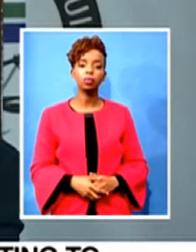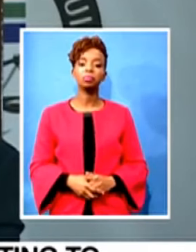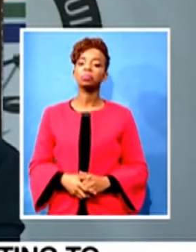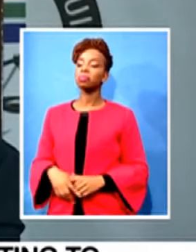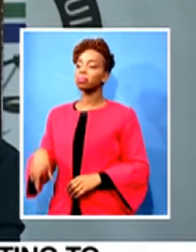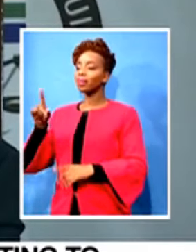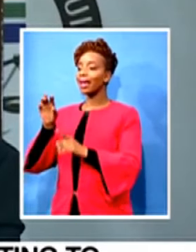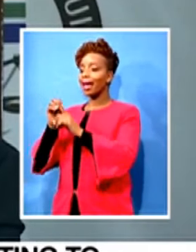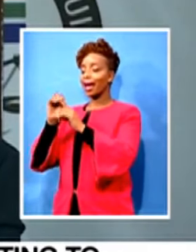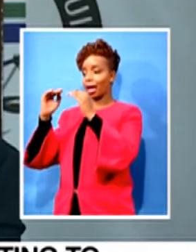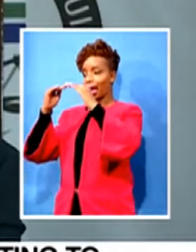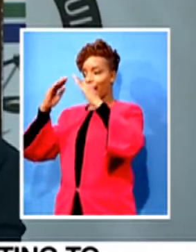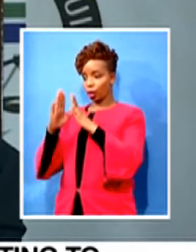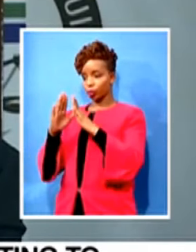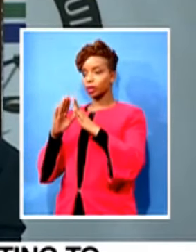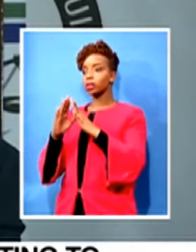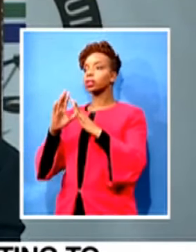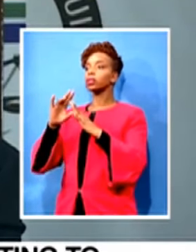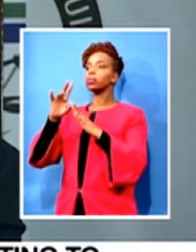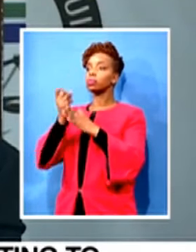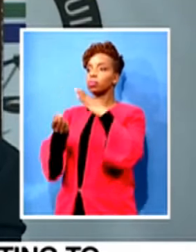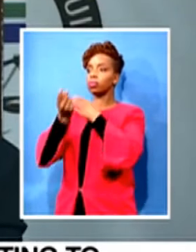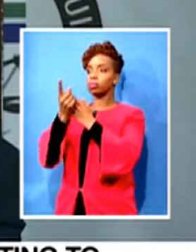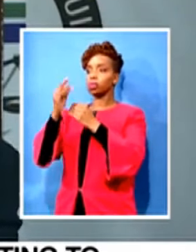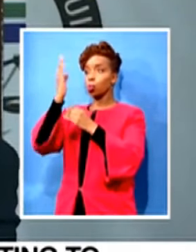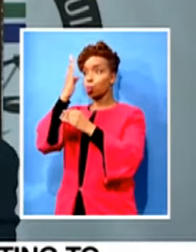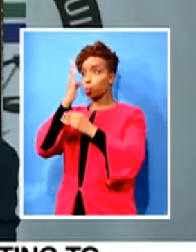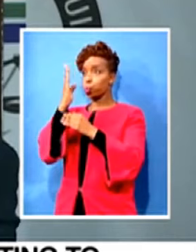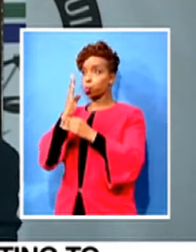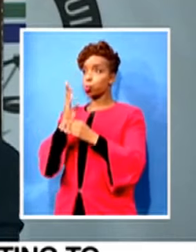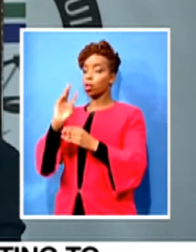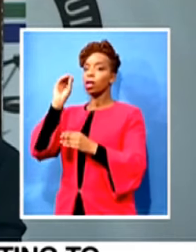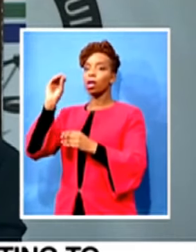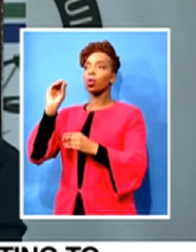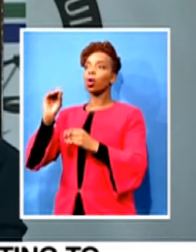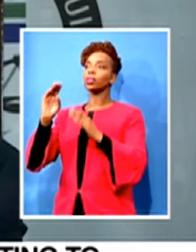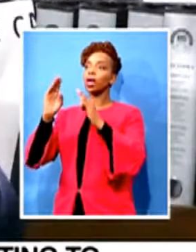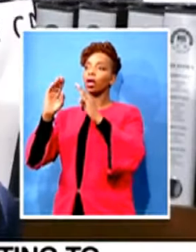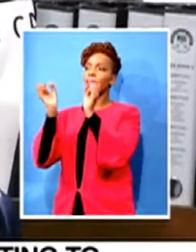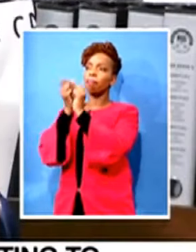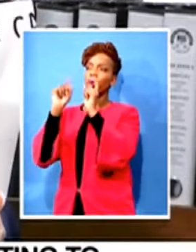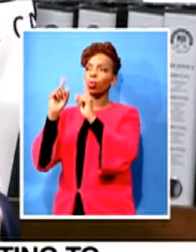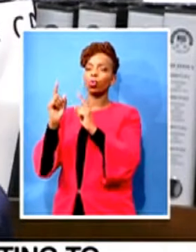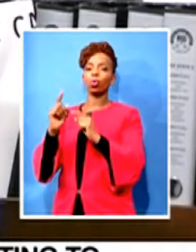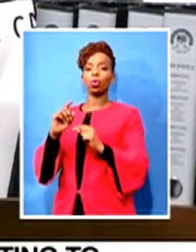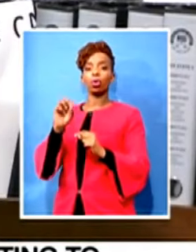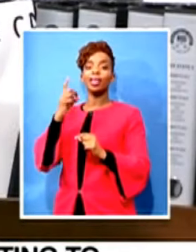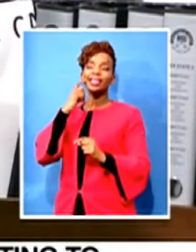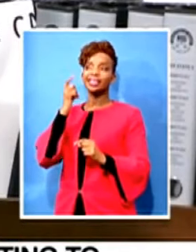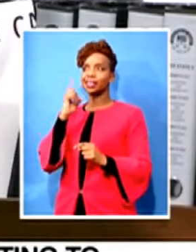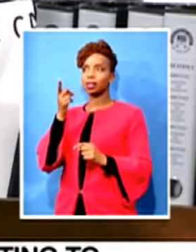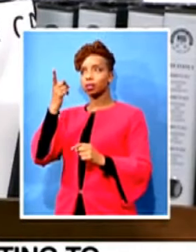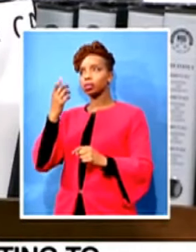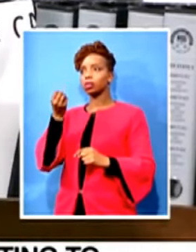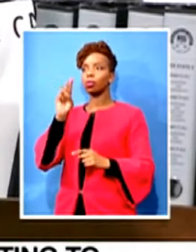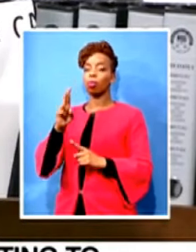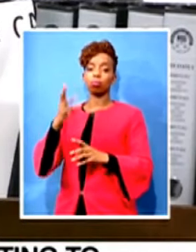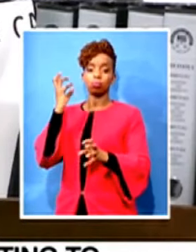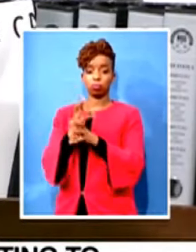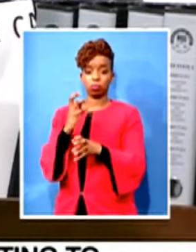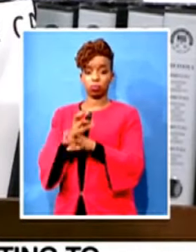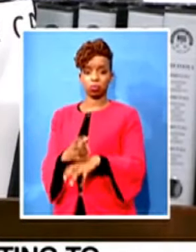your assessment? Does it mean it's difficult to assess, or is it easy, or? No, it's going to inform the bill of quantities. The bill